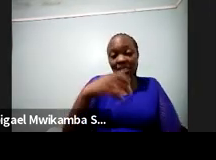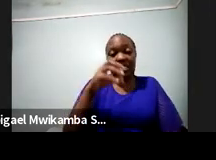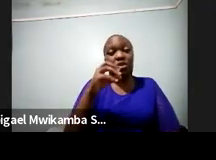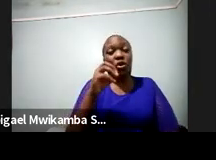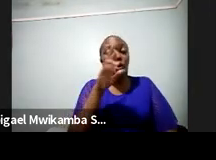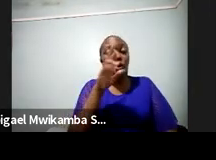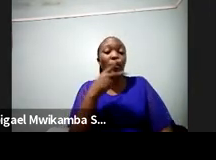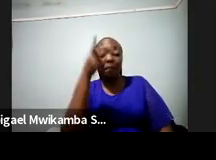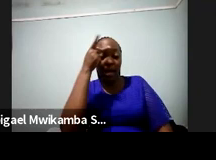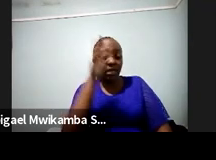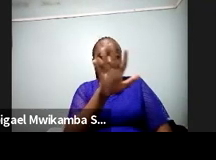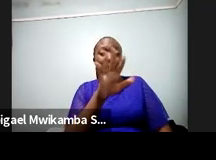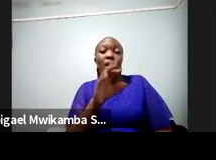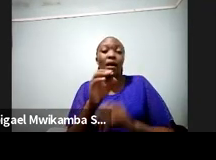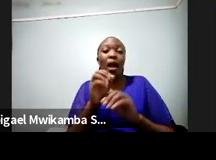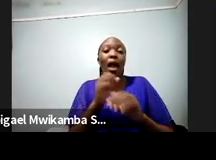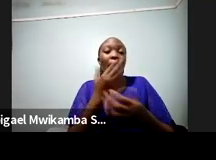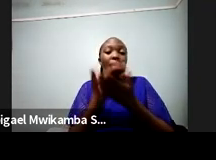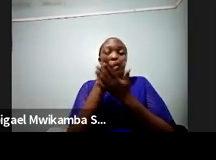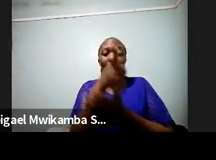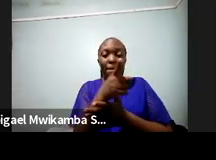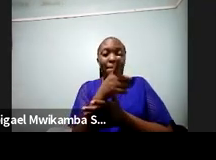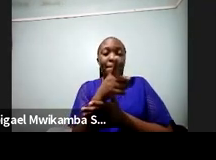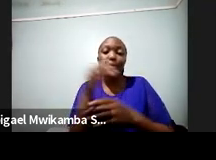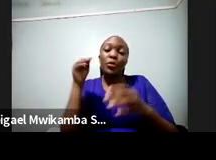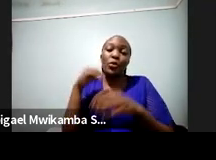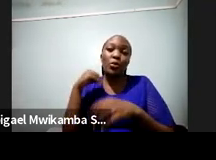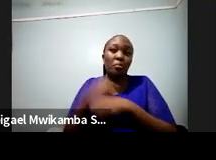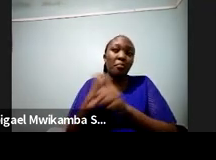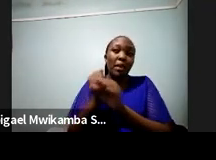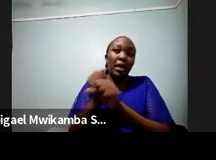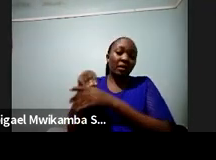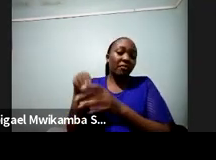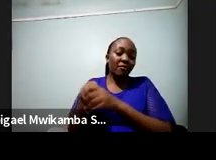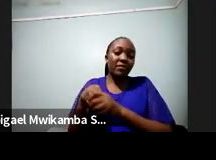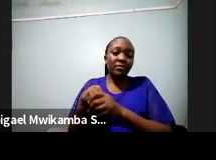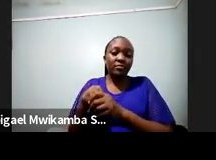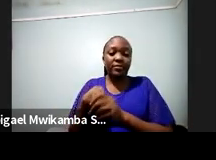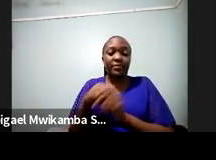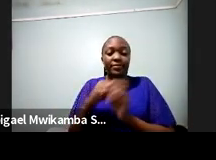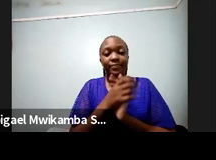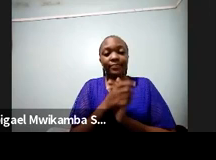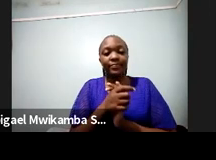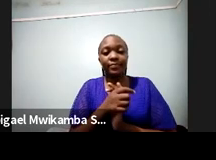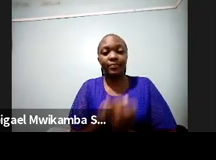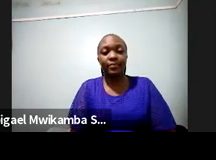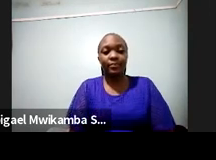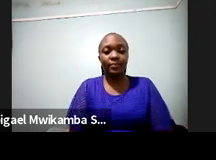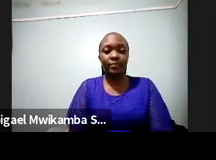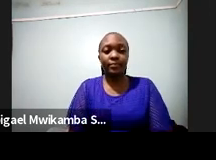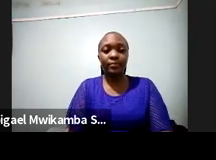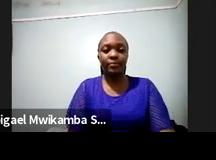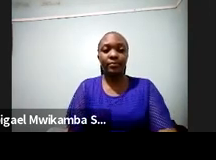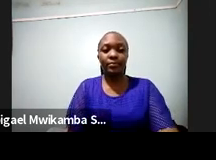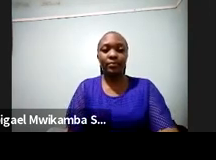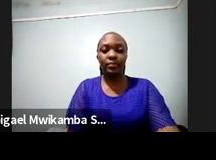make investment is by savings. We are coming to that in the next slide number 2 from now, if not 1.